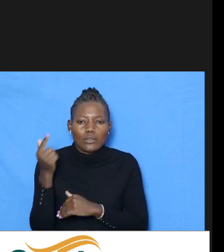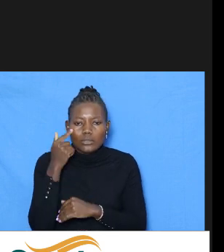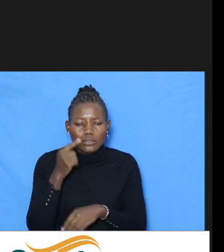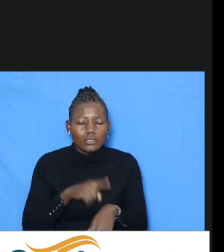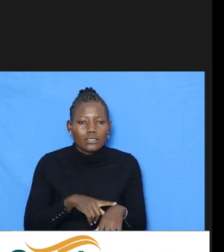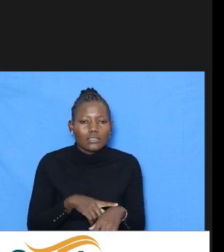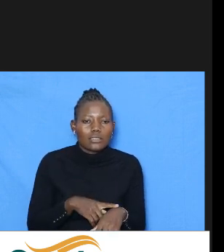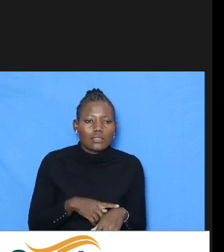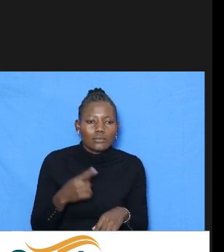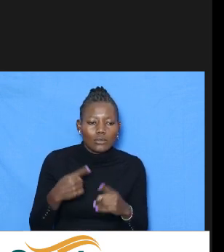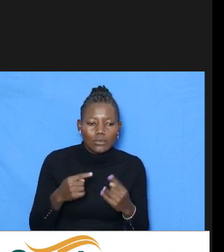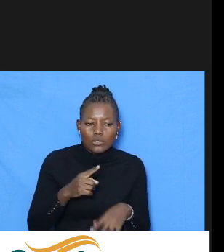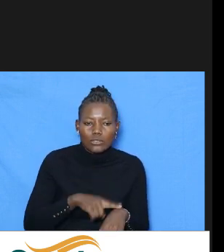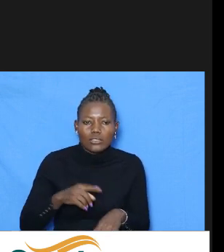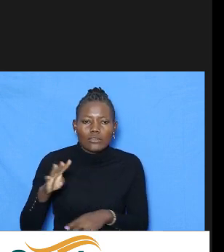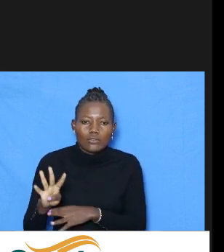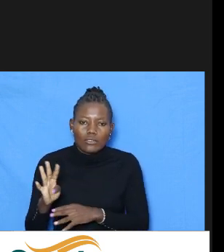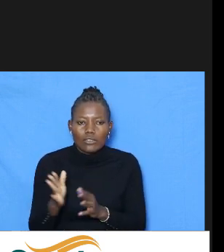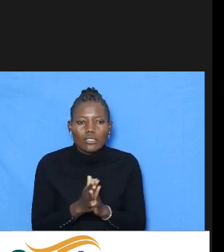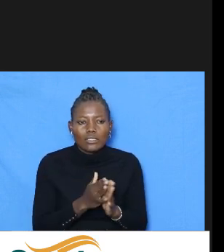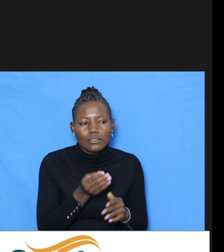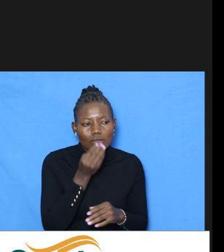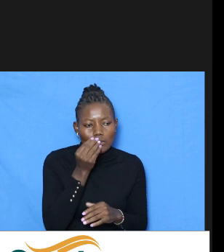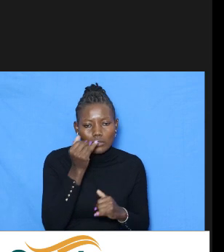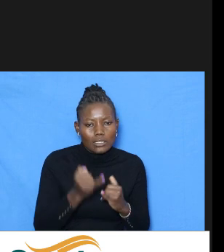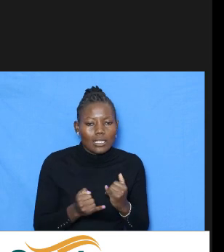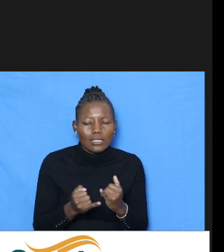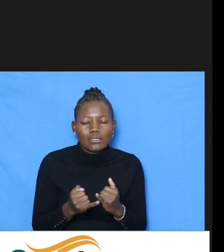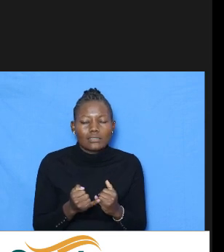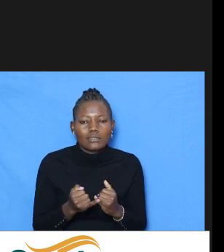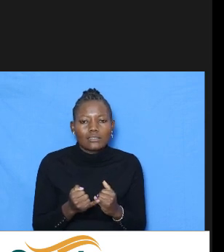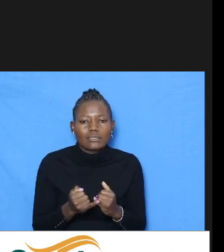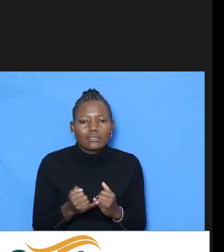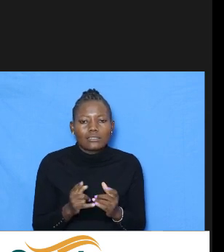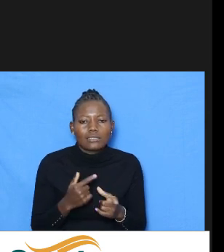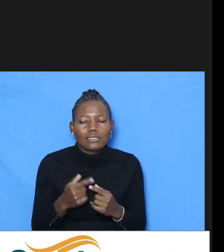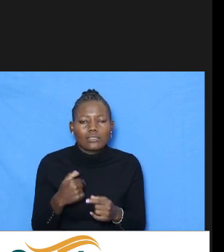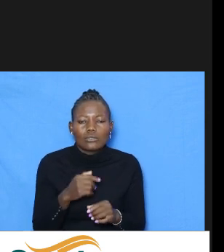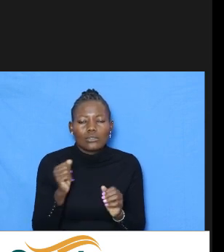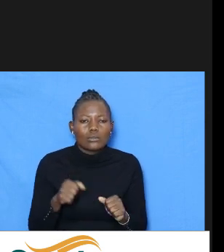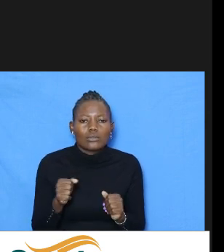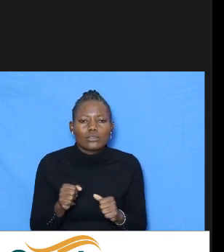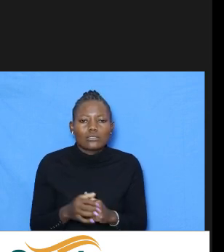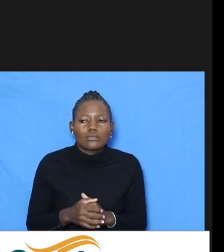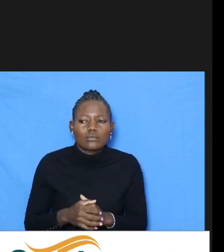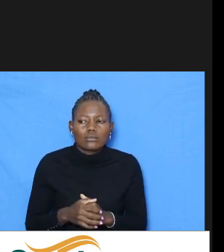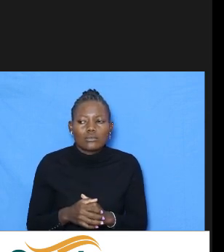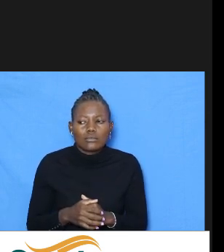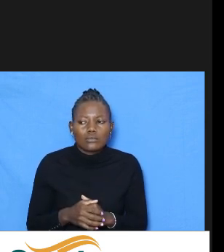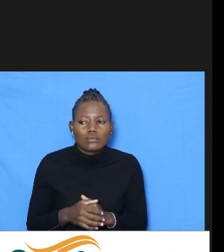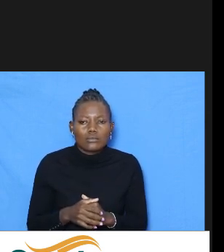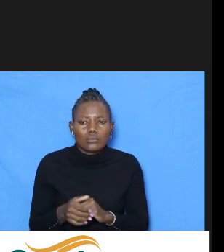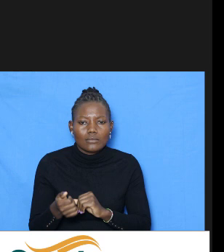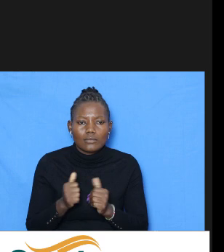when they have, if a game is at 4 and they have their last main meal, then we can be able to sports